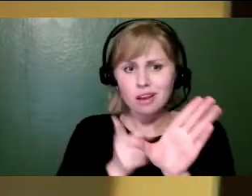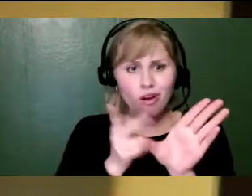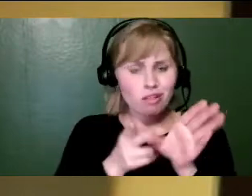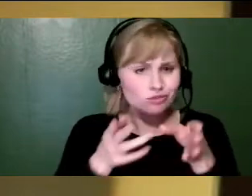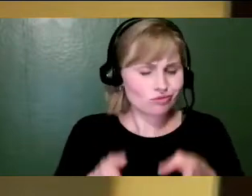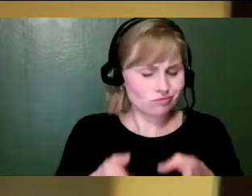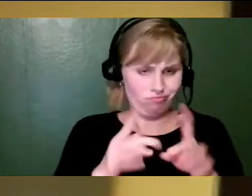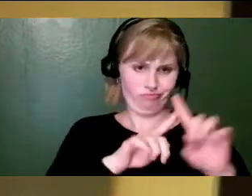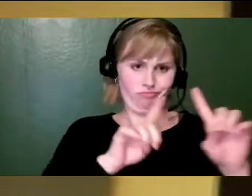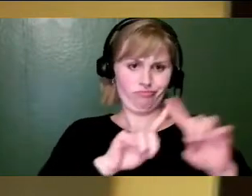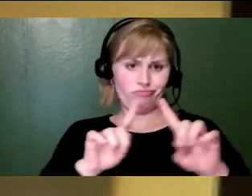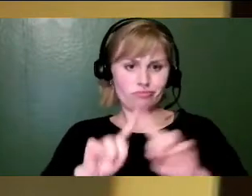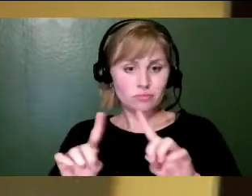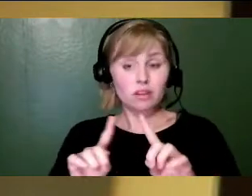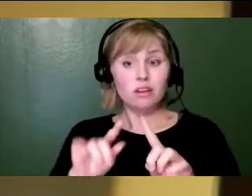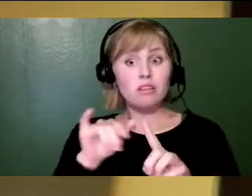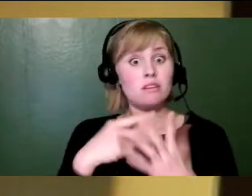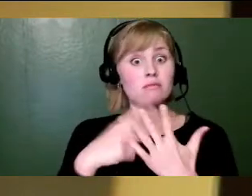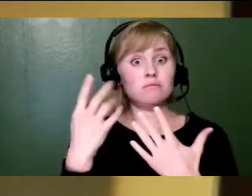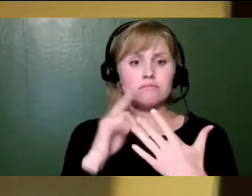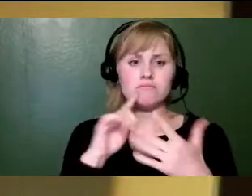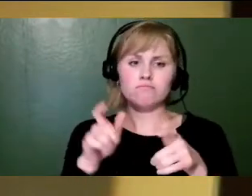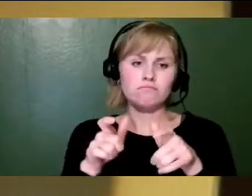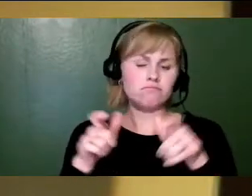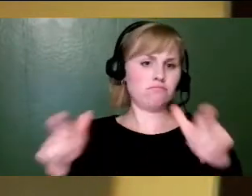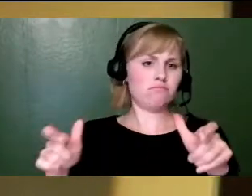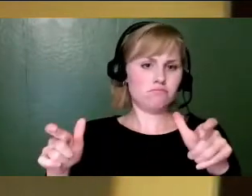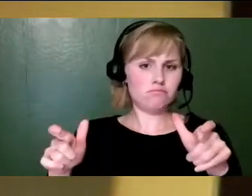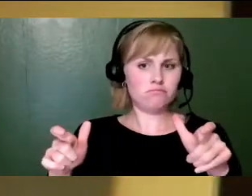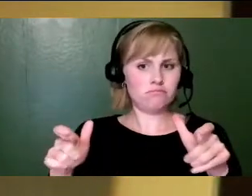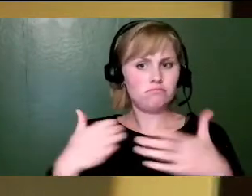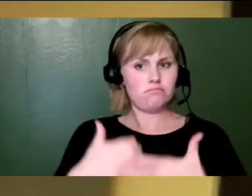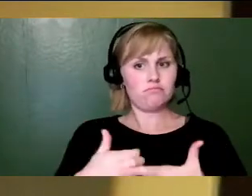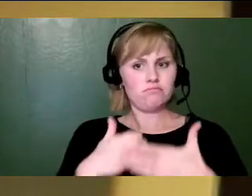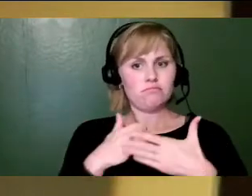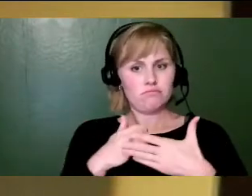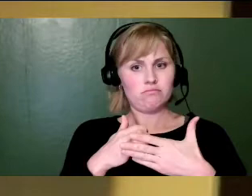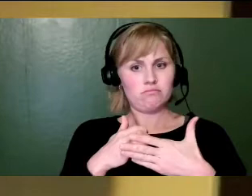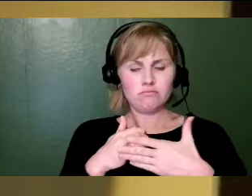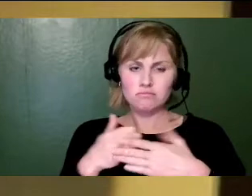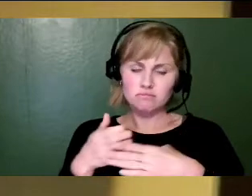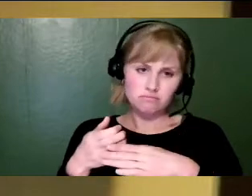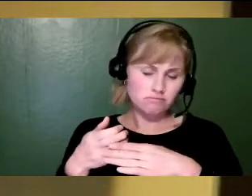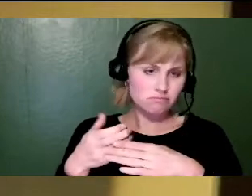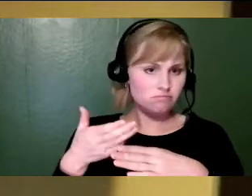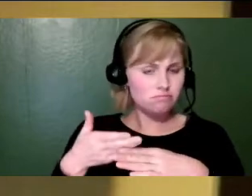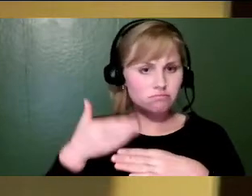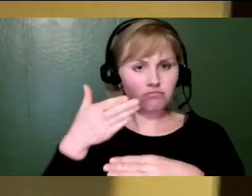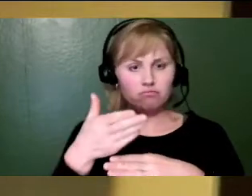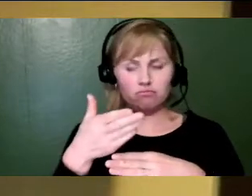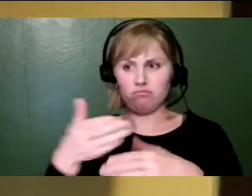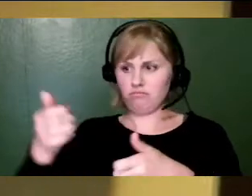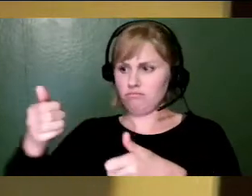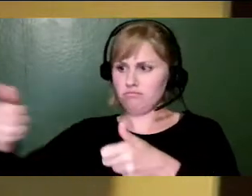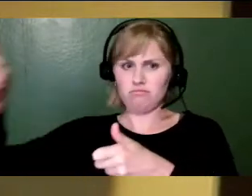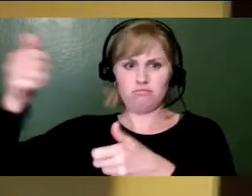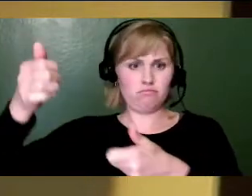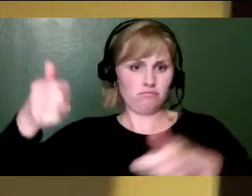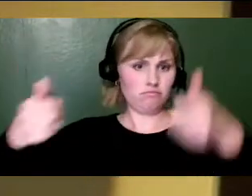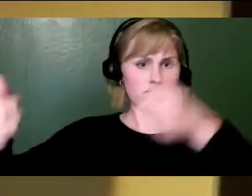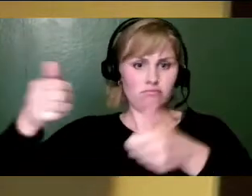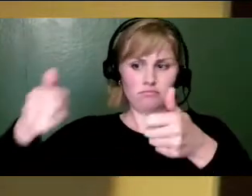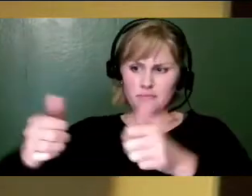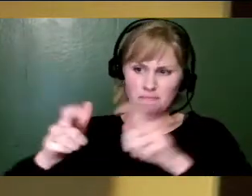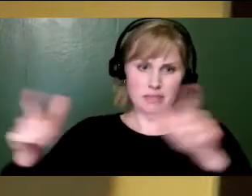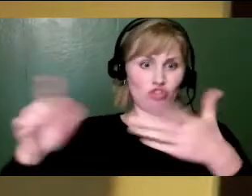project makes it possible to go beyond the handful of leading practitioners in major cities to develop a 360-degree